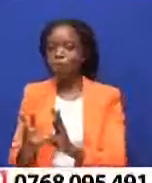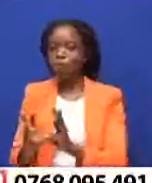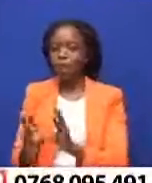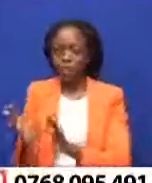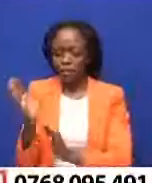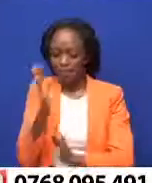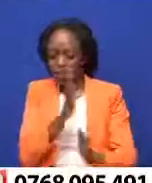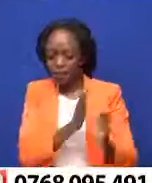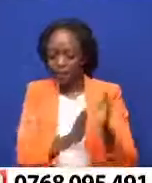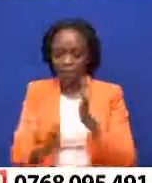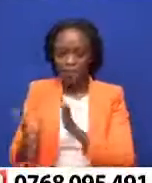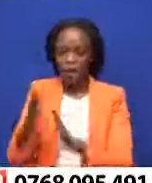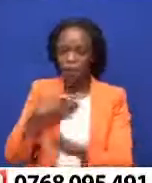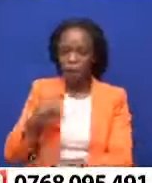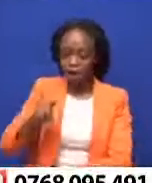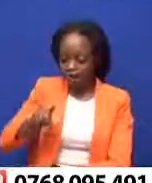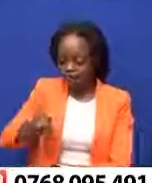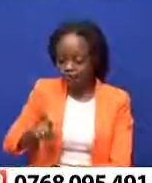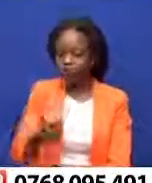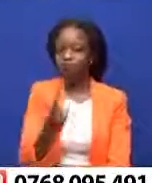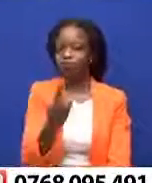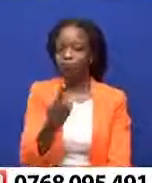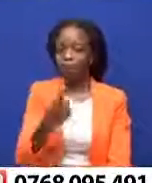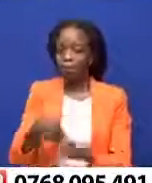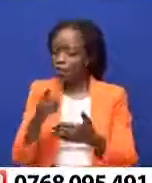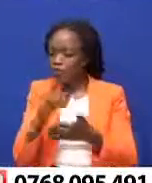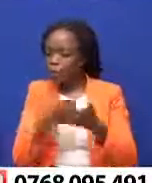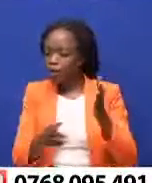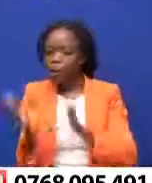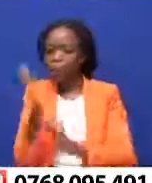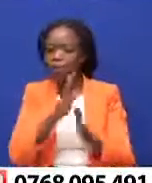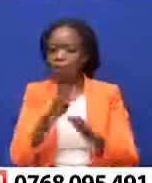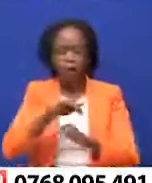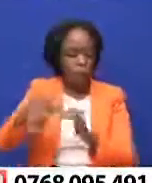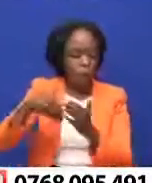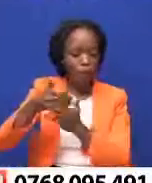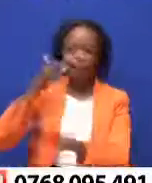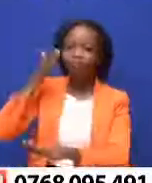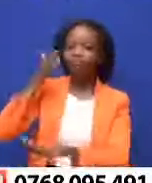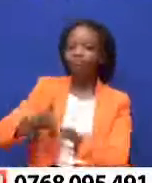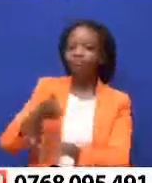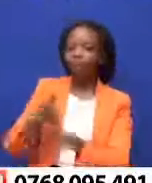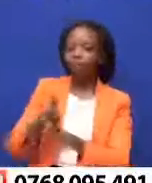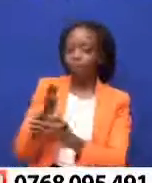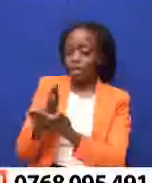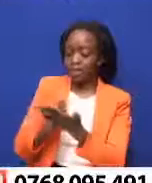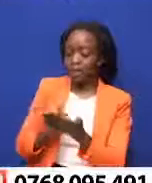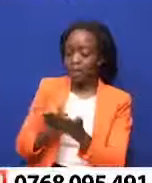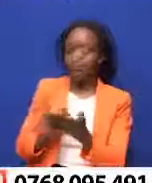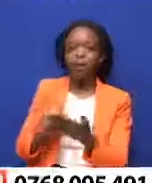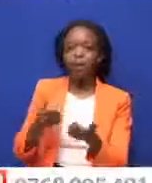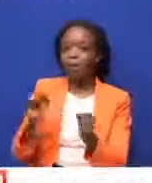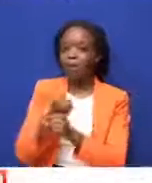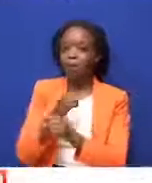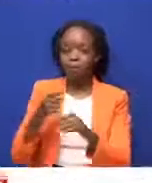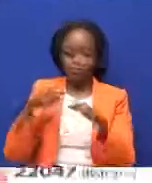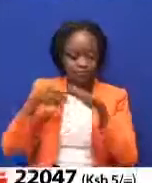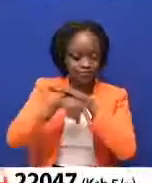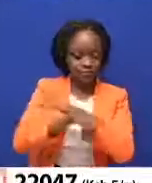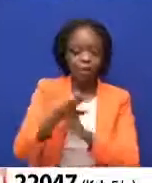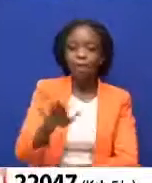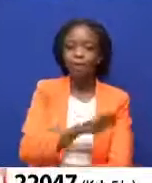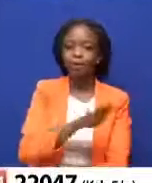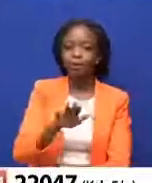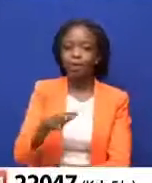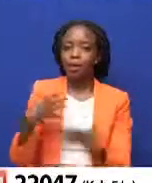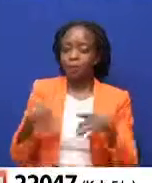all allegations. But whatever the allegations they come up with, all was false. Some of them could not even have made it to parliament. People